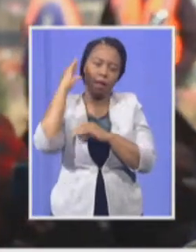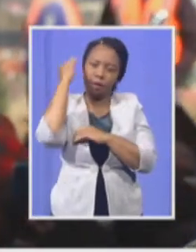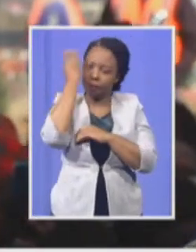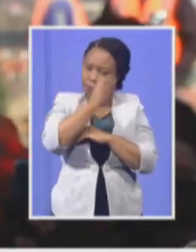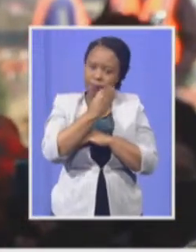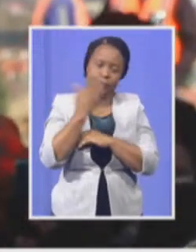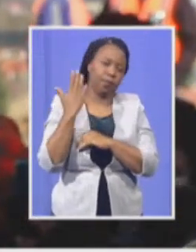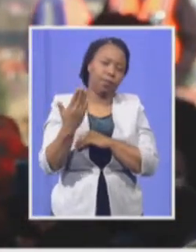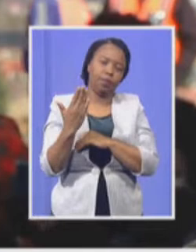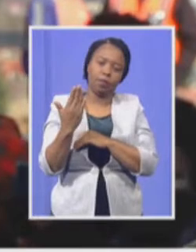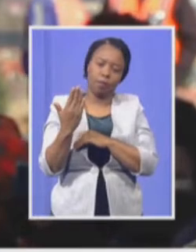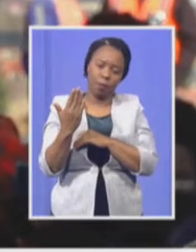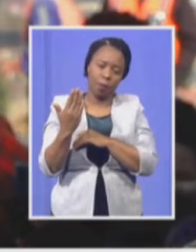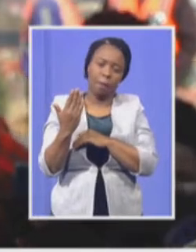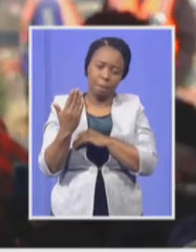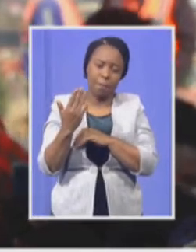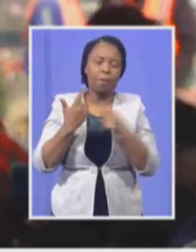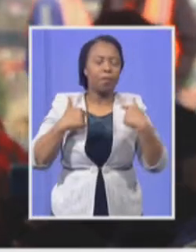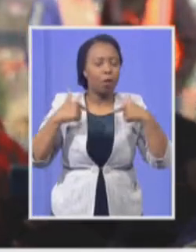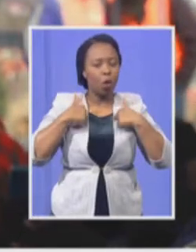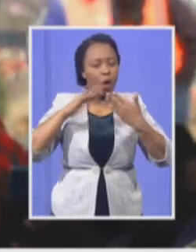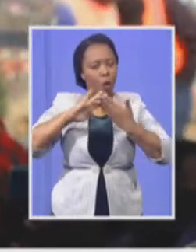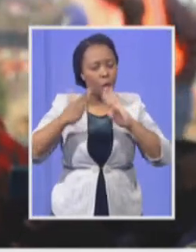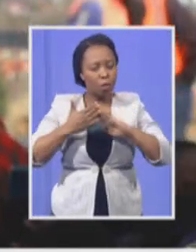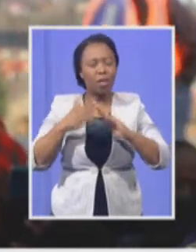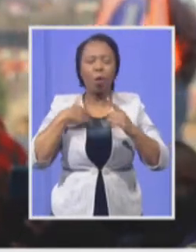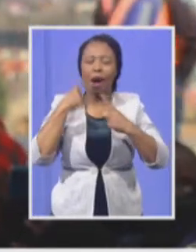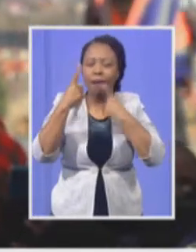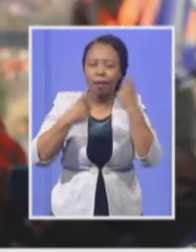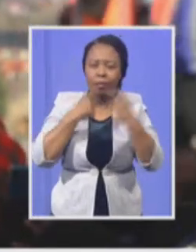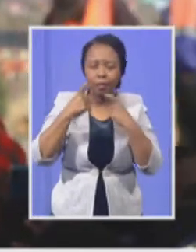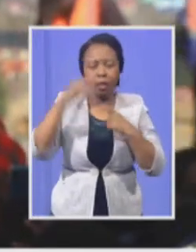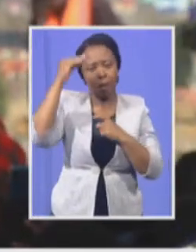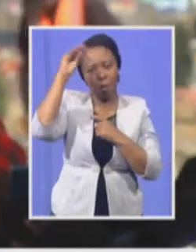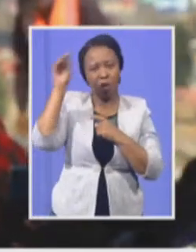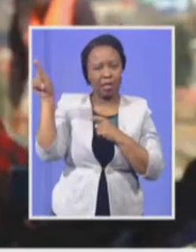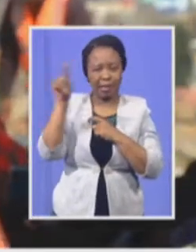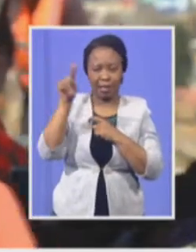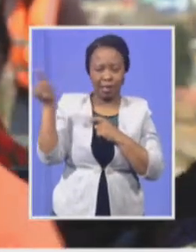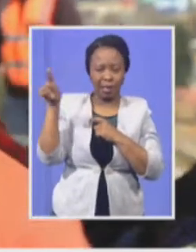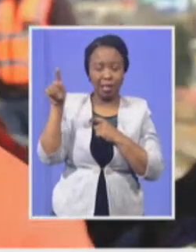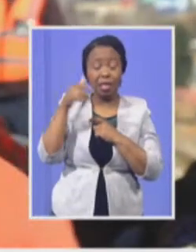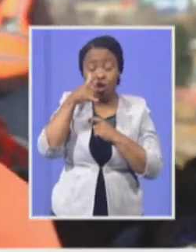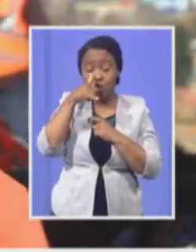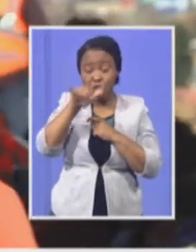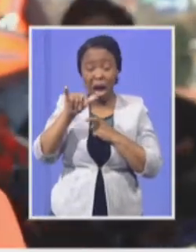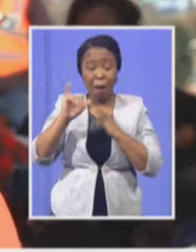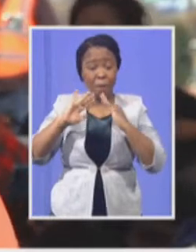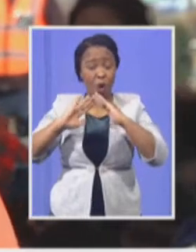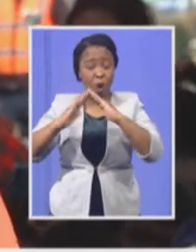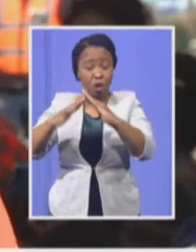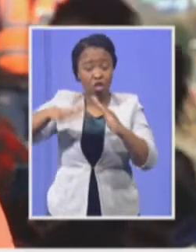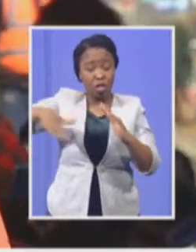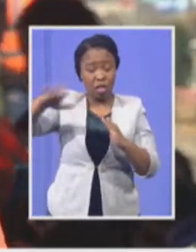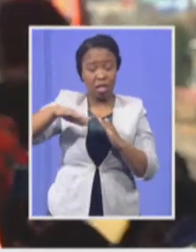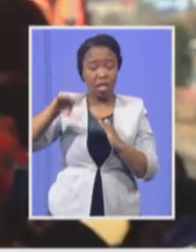Into esikhala ngayo singabahlali ngamapolisa kakhulu. I-crime apha elokishini elahlamlenze le bayiregada as if